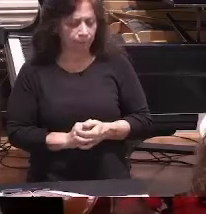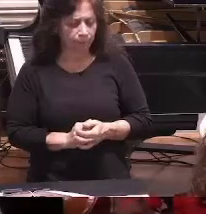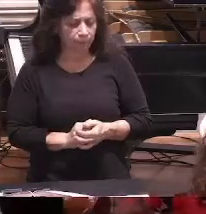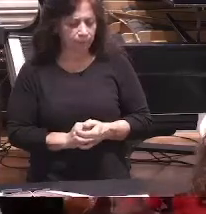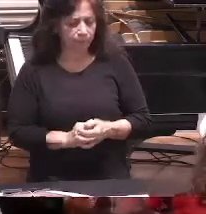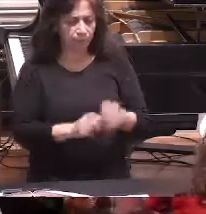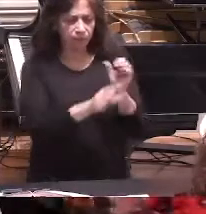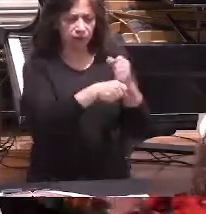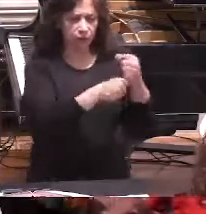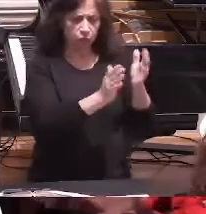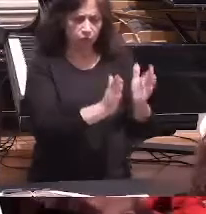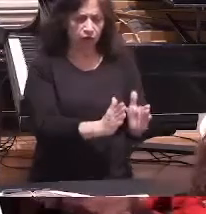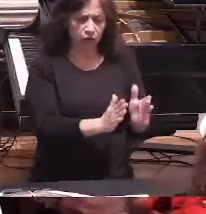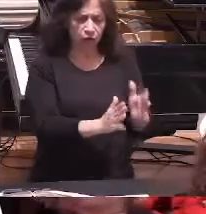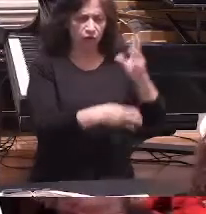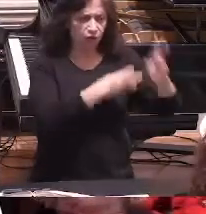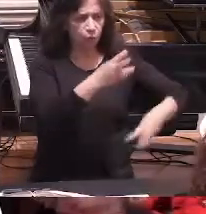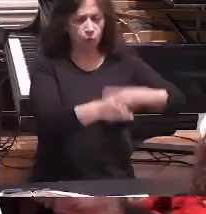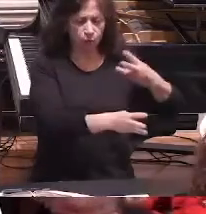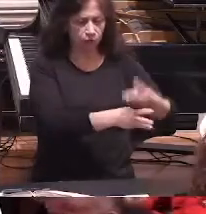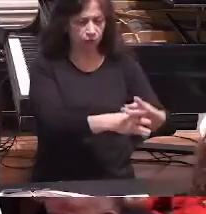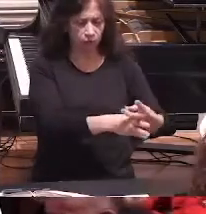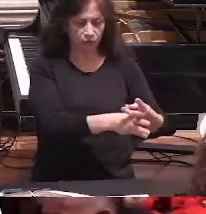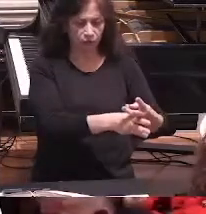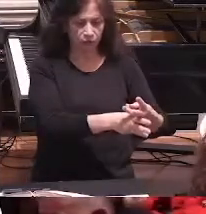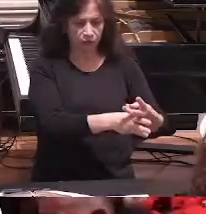The creator of the universe,